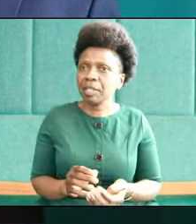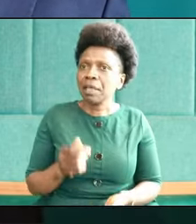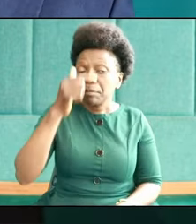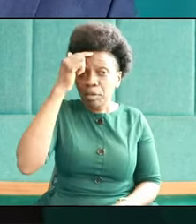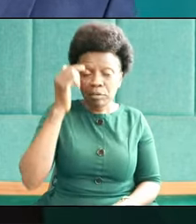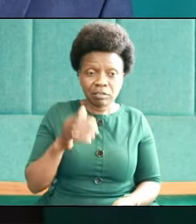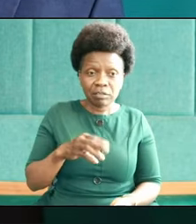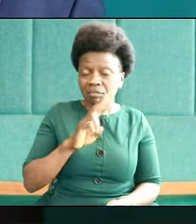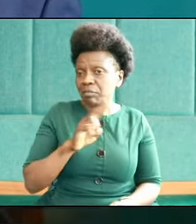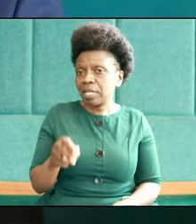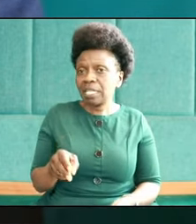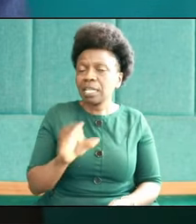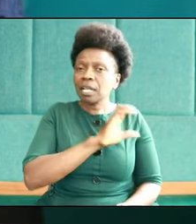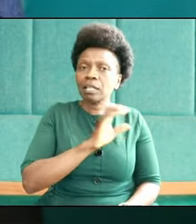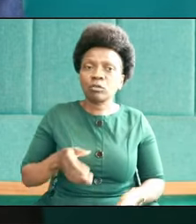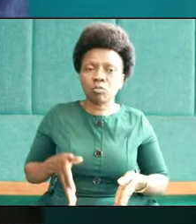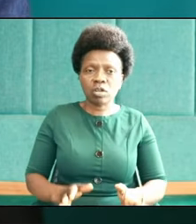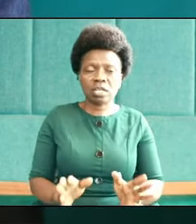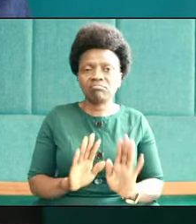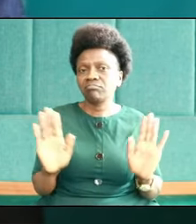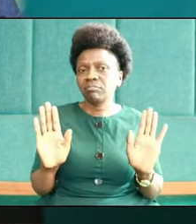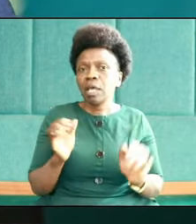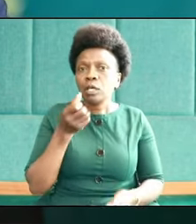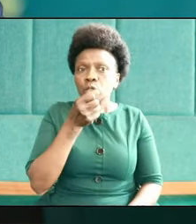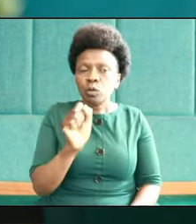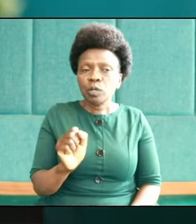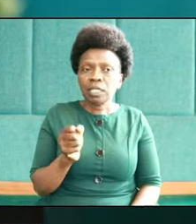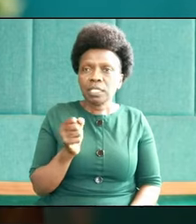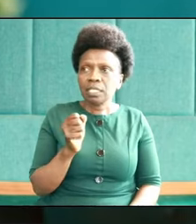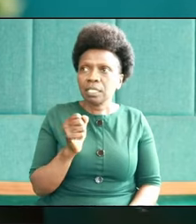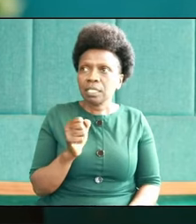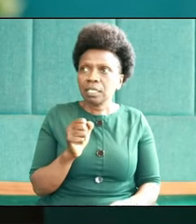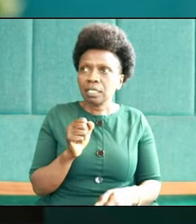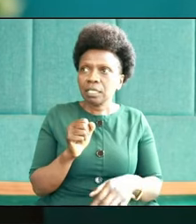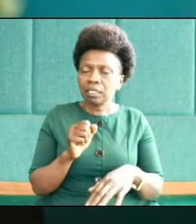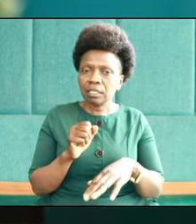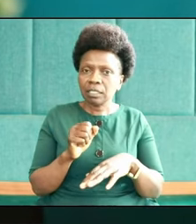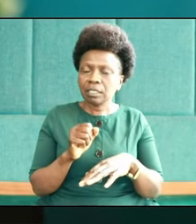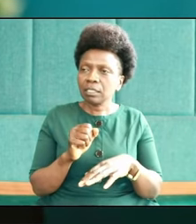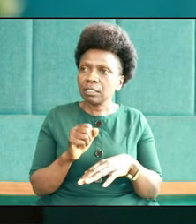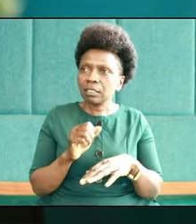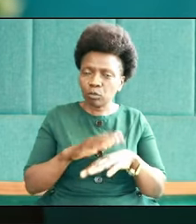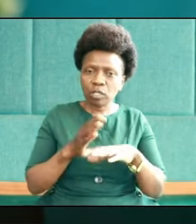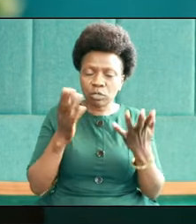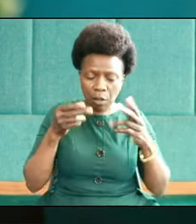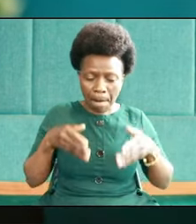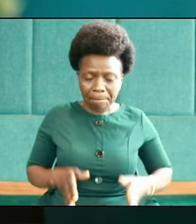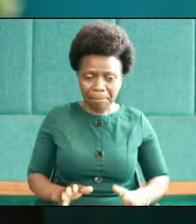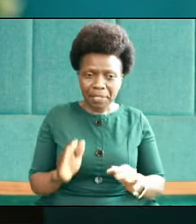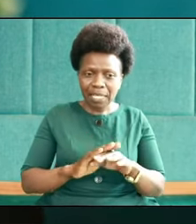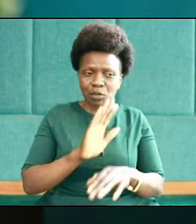because obviously Christ was born, so it is, let it him be born in your